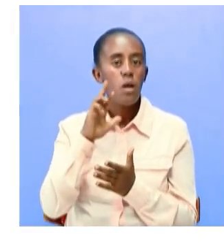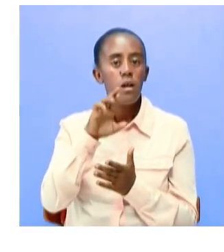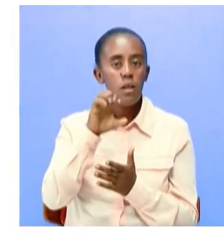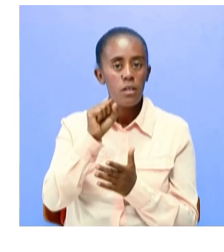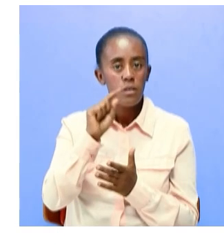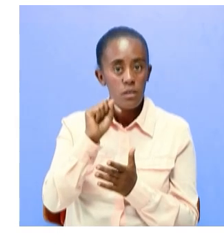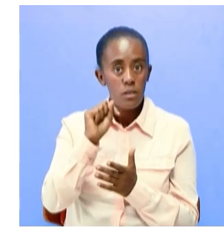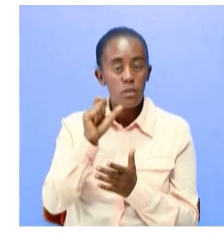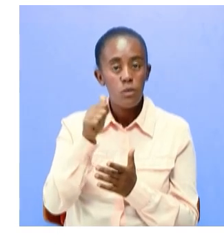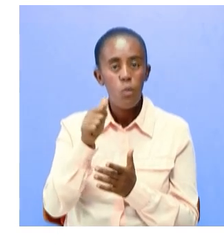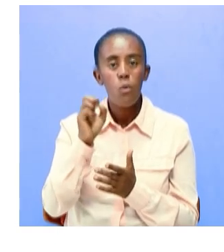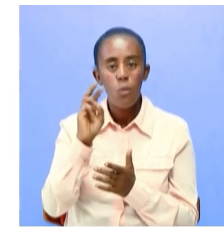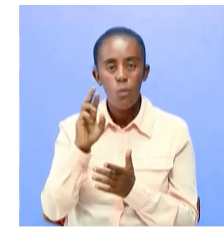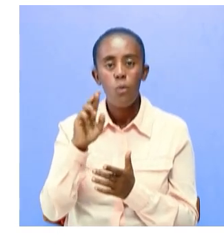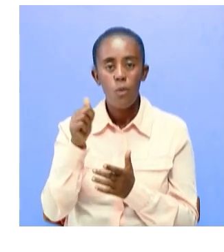please.